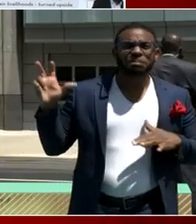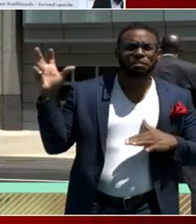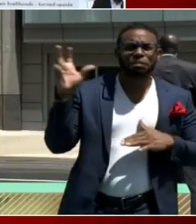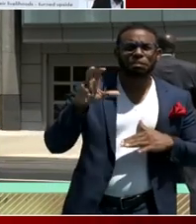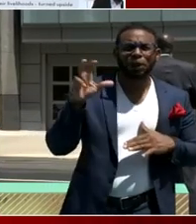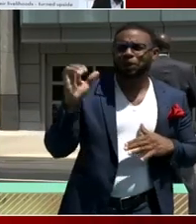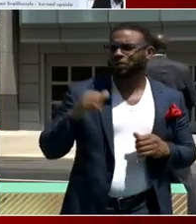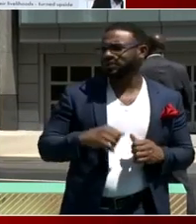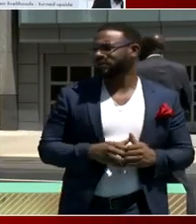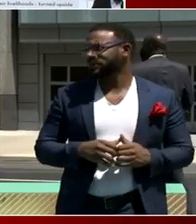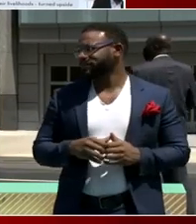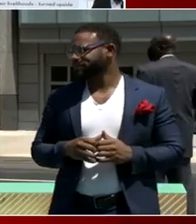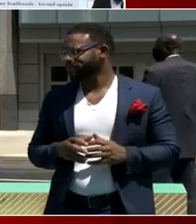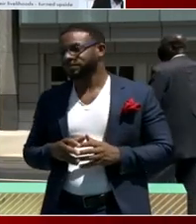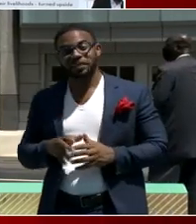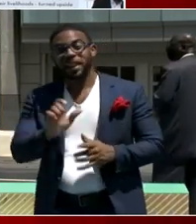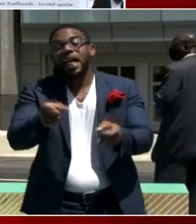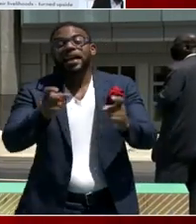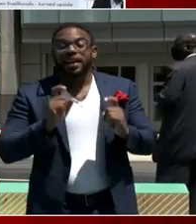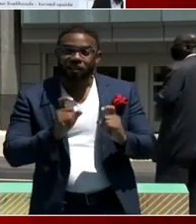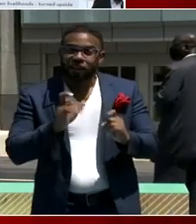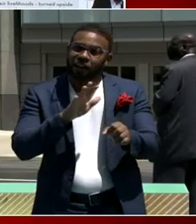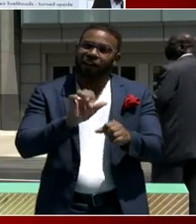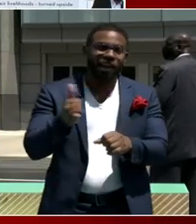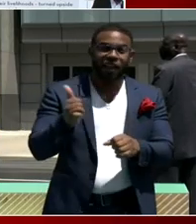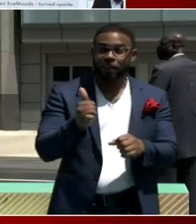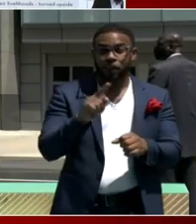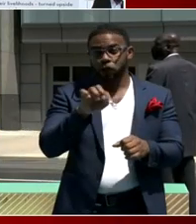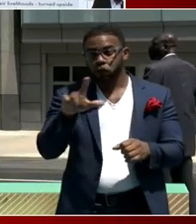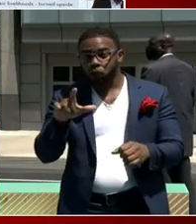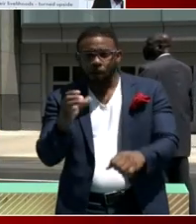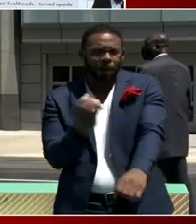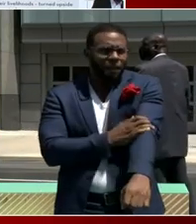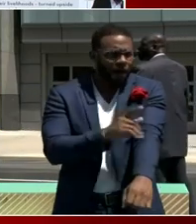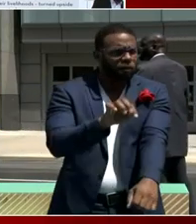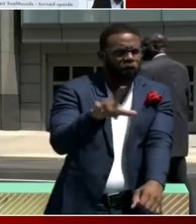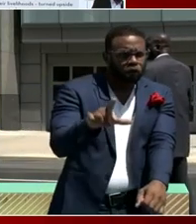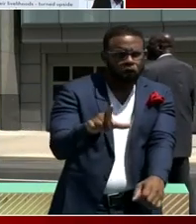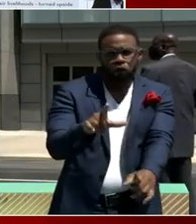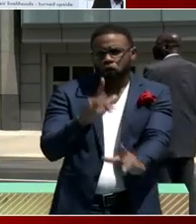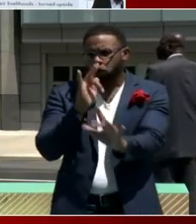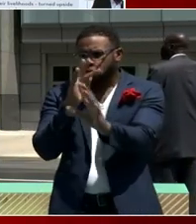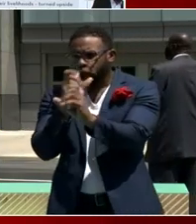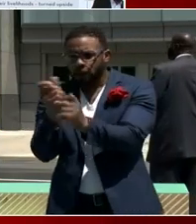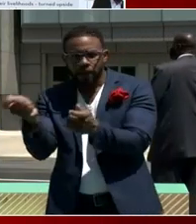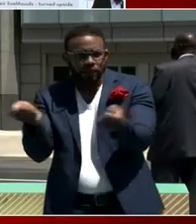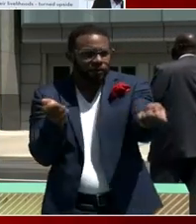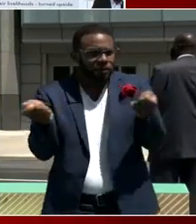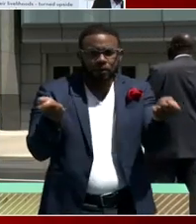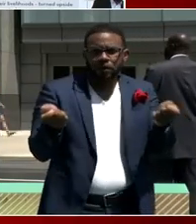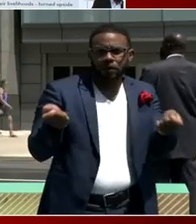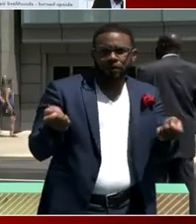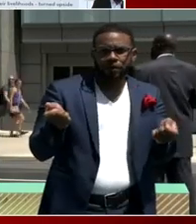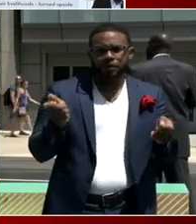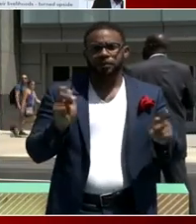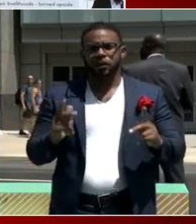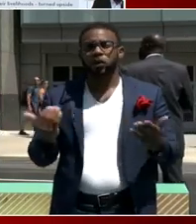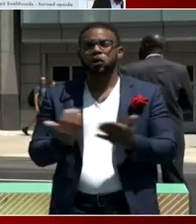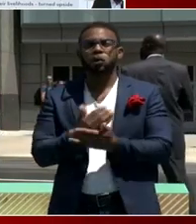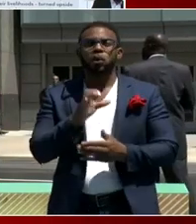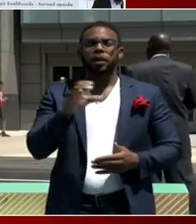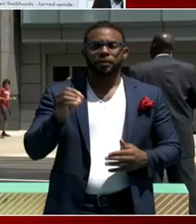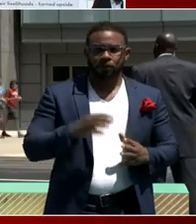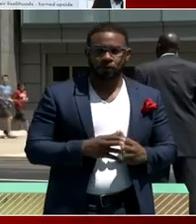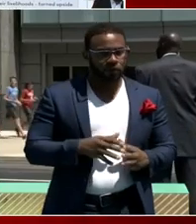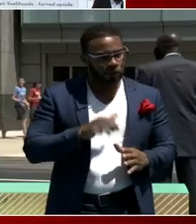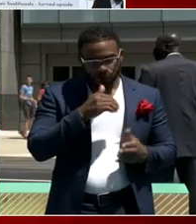deal. That gives us another tool, a powerful tool in our toolbox to attract new